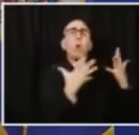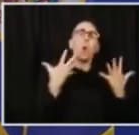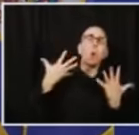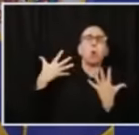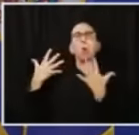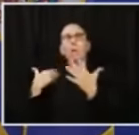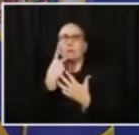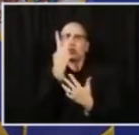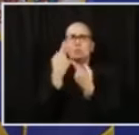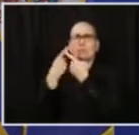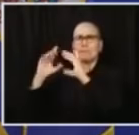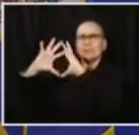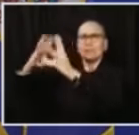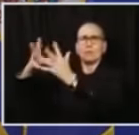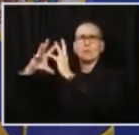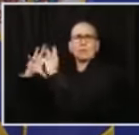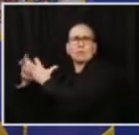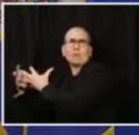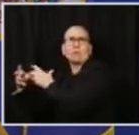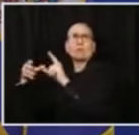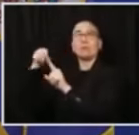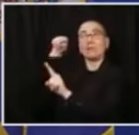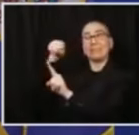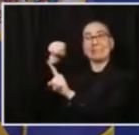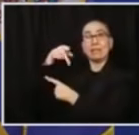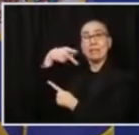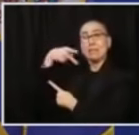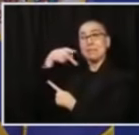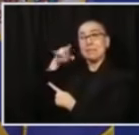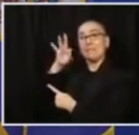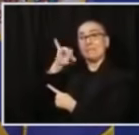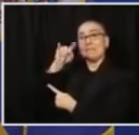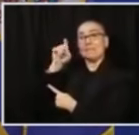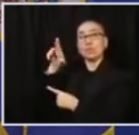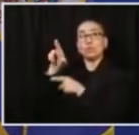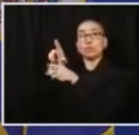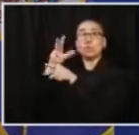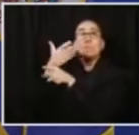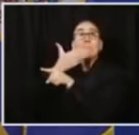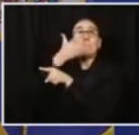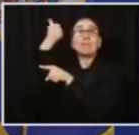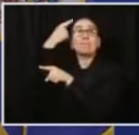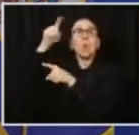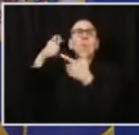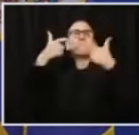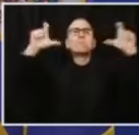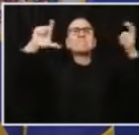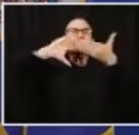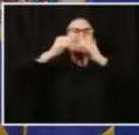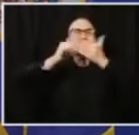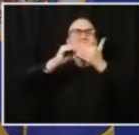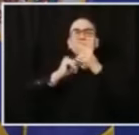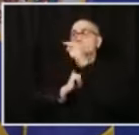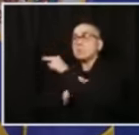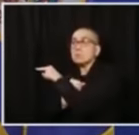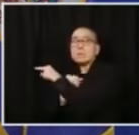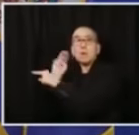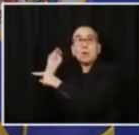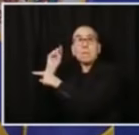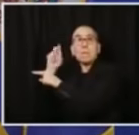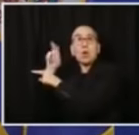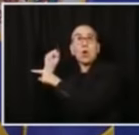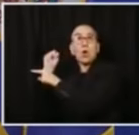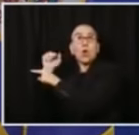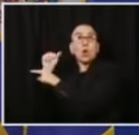taking, that Pfizer may be concentrated more in an urban area where it lands, it's easier to store and in the numbers, and Moderna may be used for